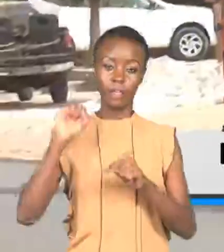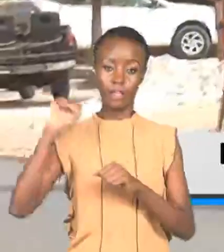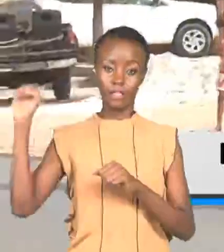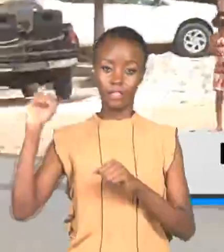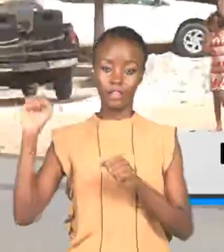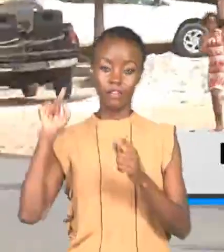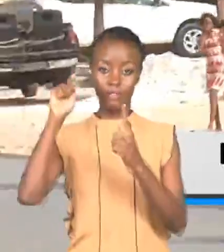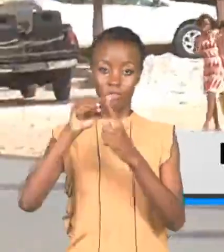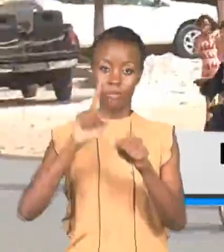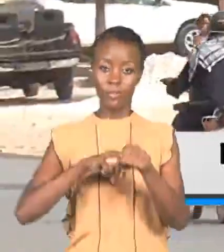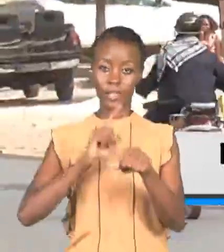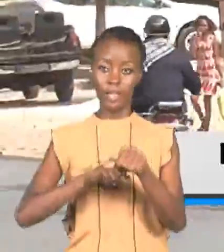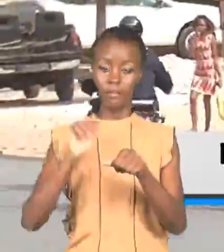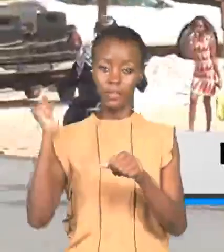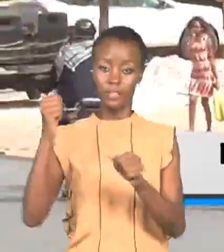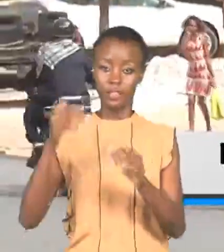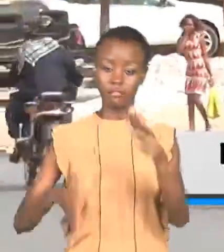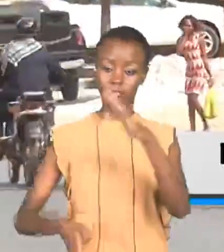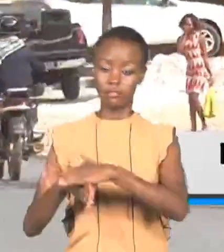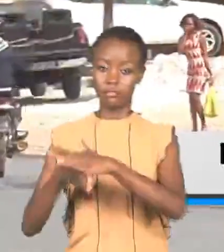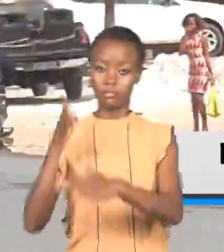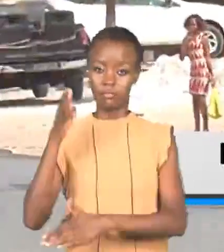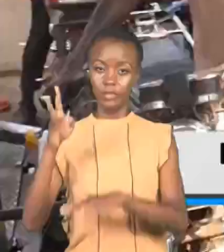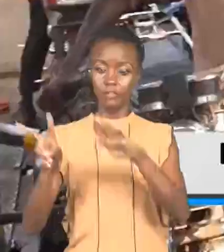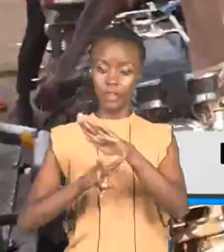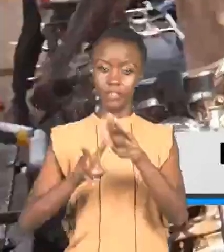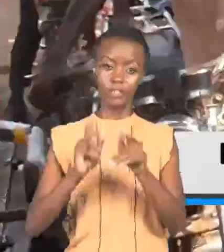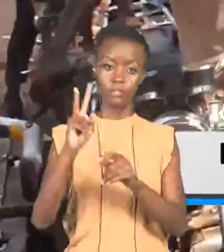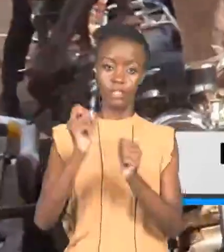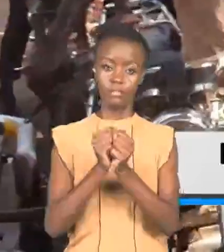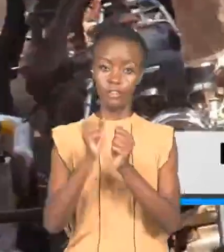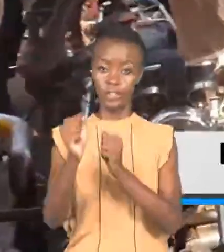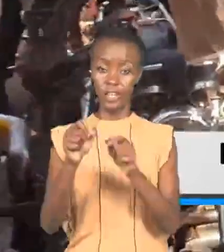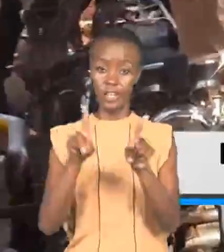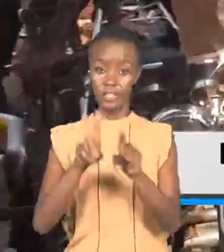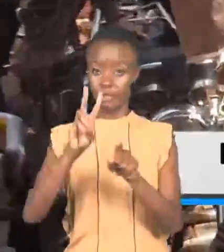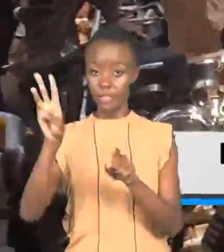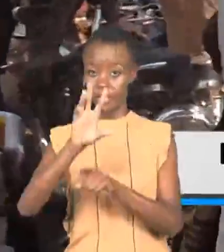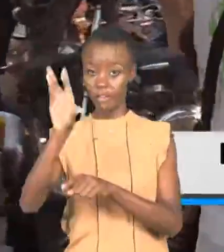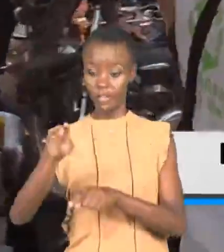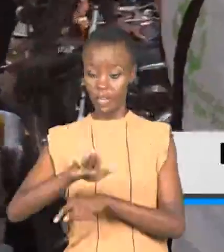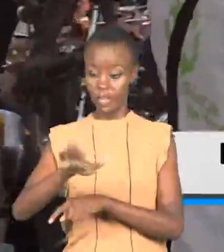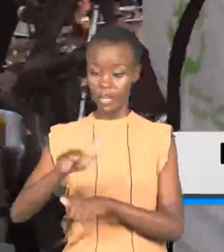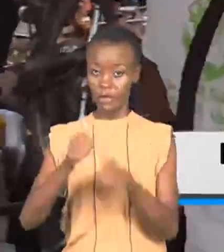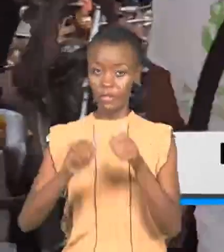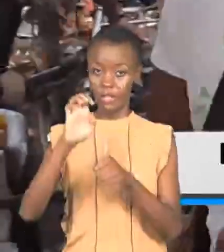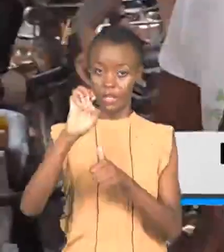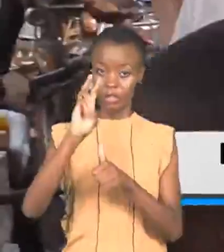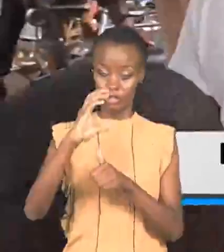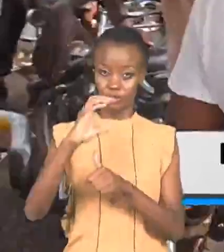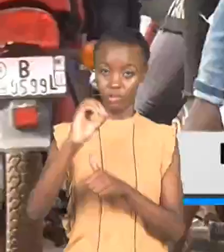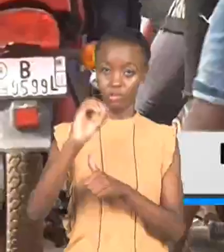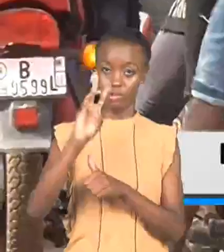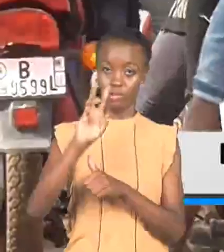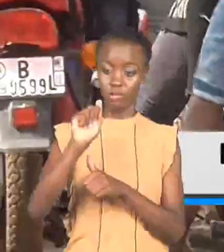Vaz sacked his premier in 2015. Under a deal brokered by West African Regional Bloc (ECOWAS) in April,